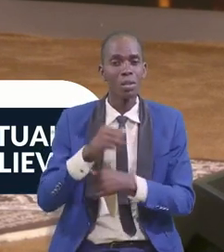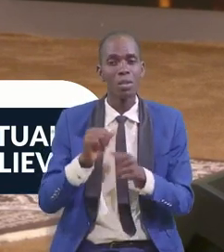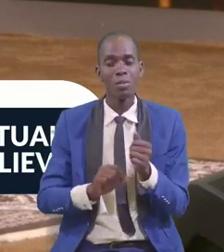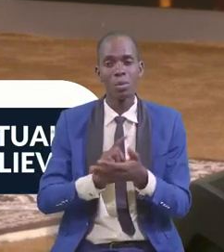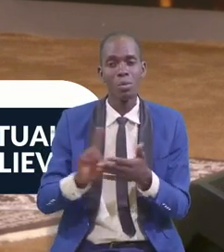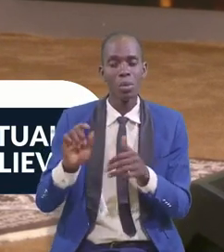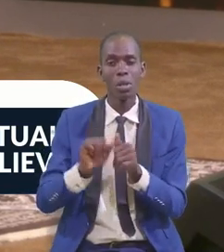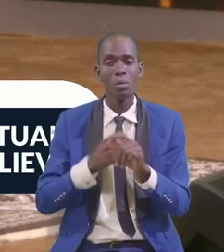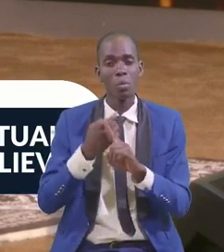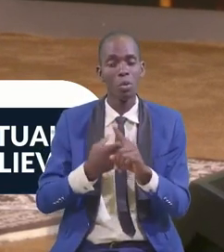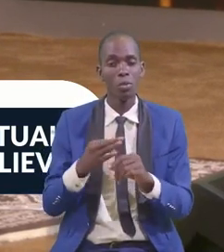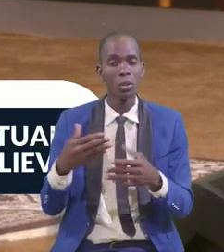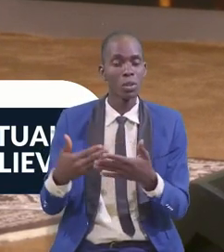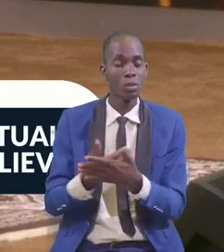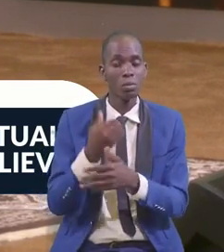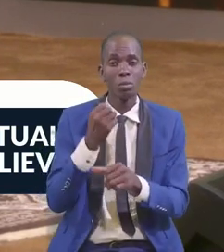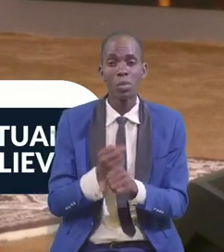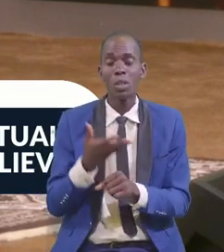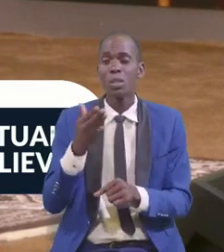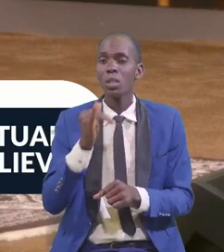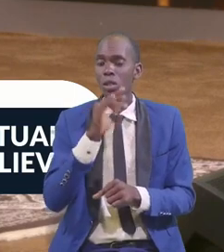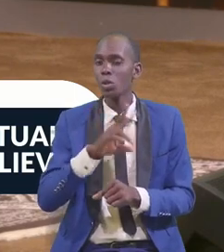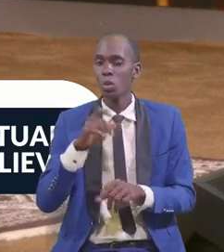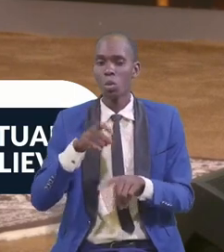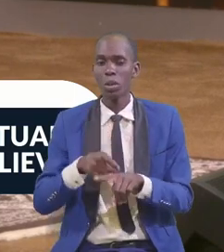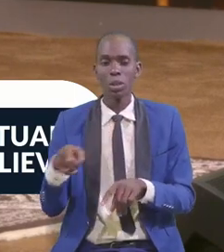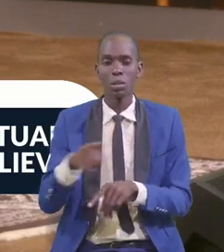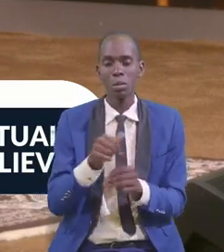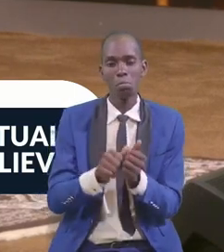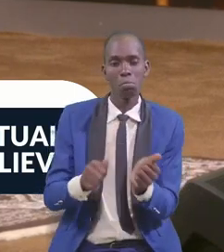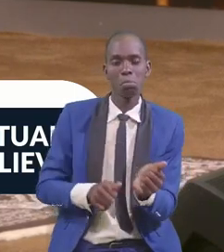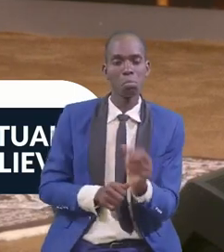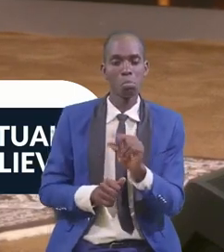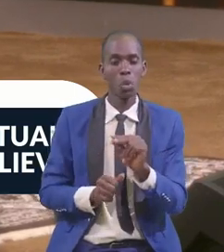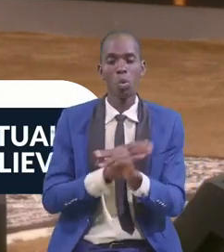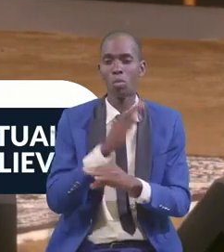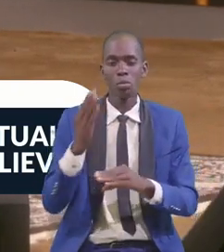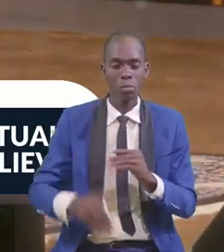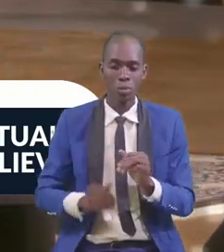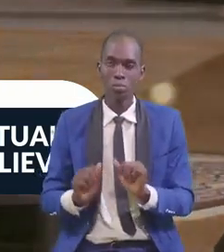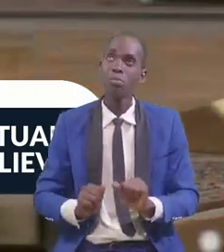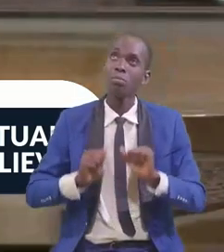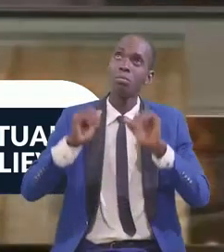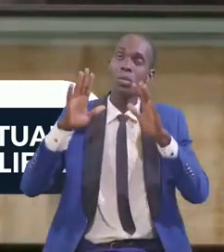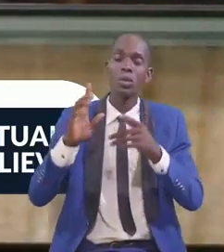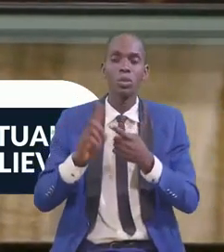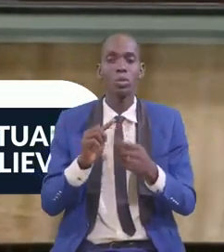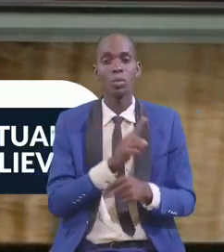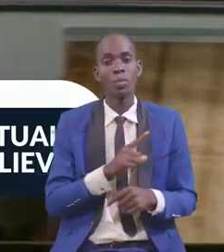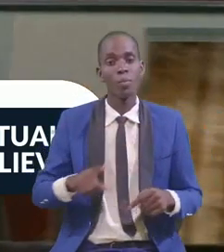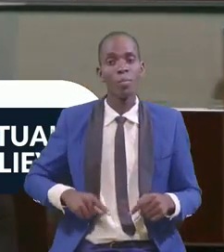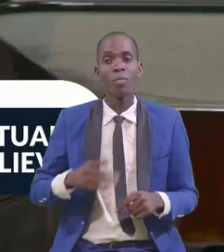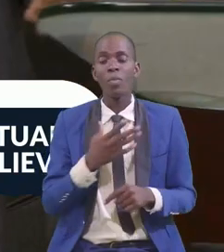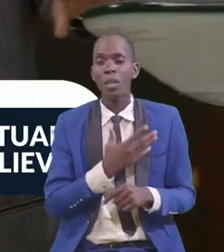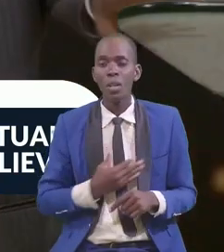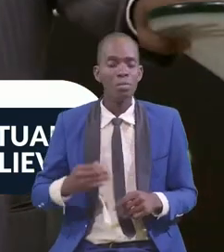the year, there is no moment they go back from the Lord. They are consecrated to the Lord, they are committed to the Lord, and they are